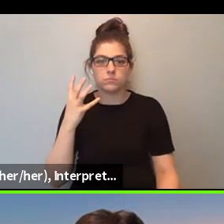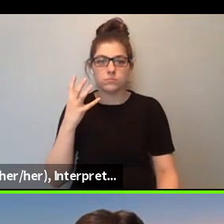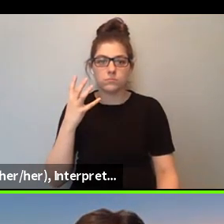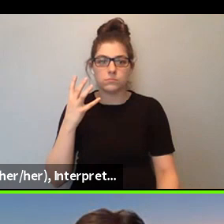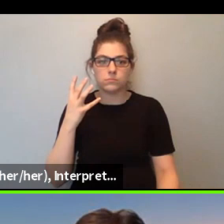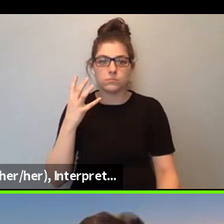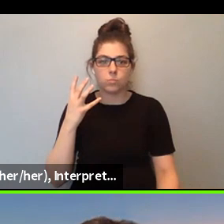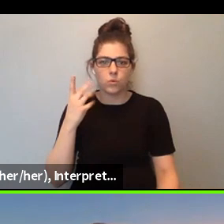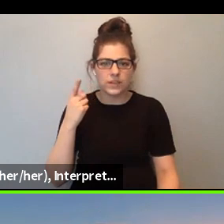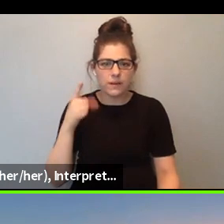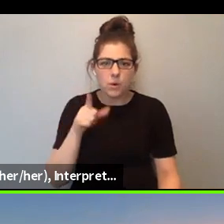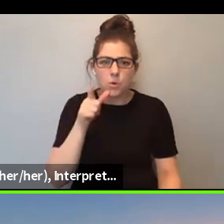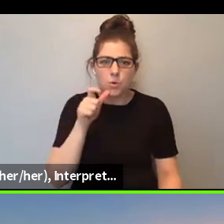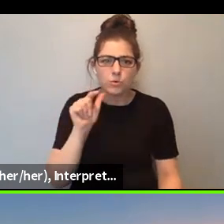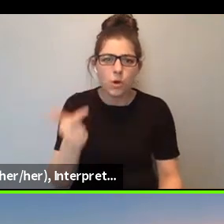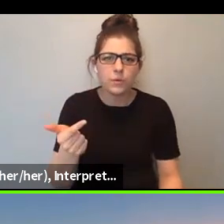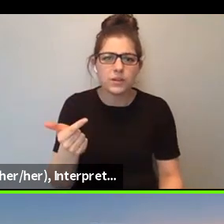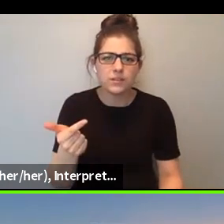Who's going?